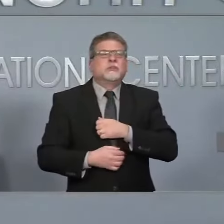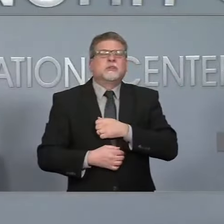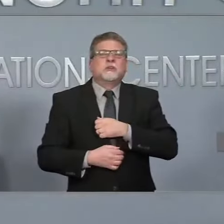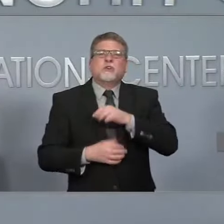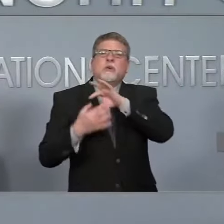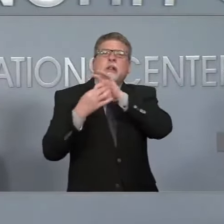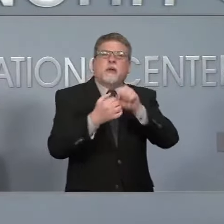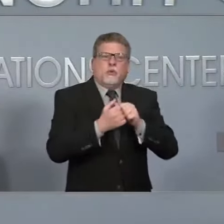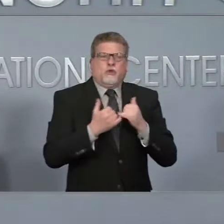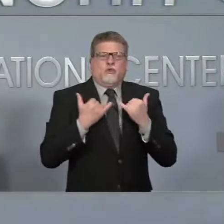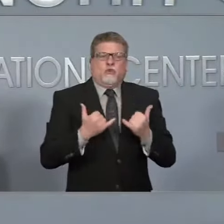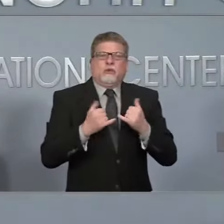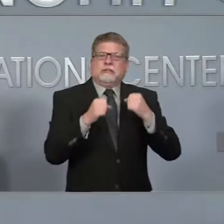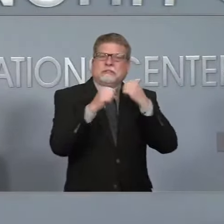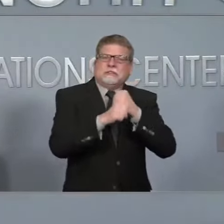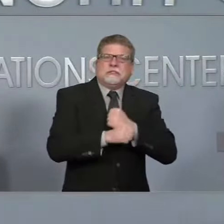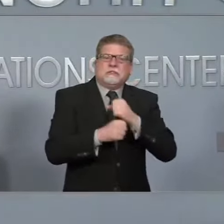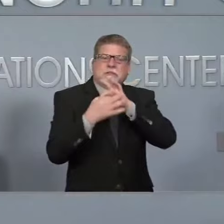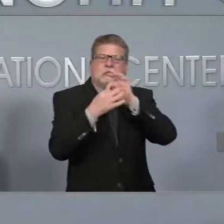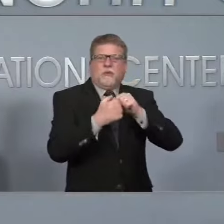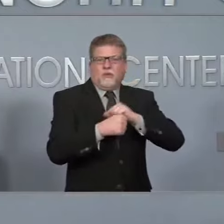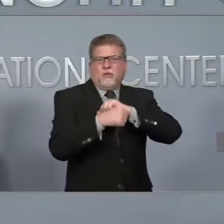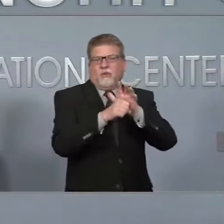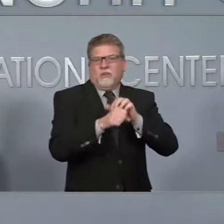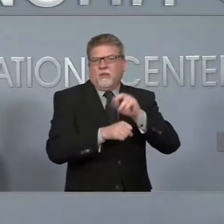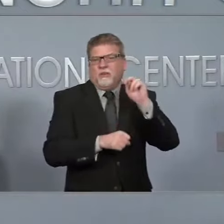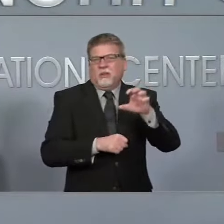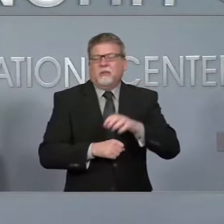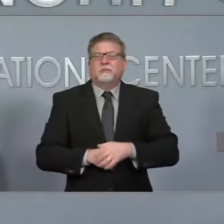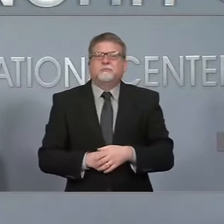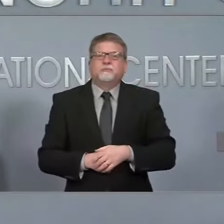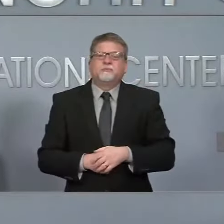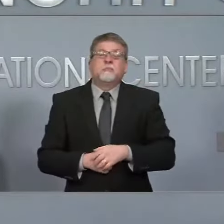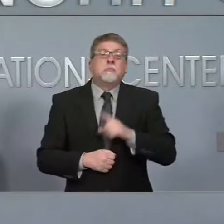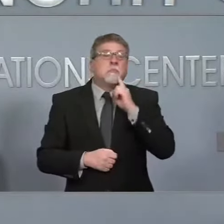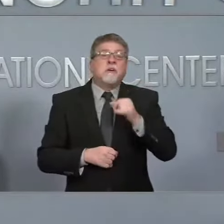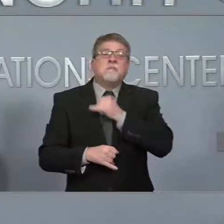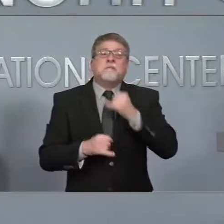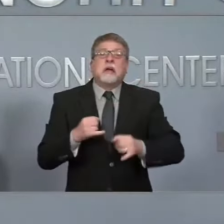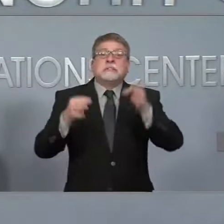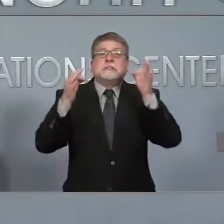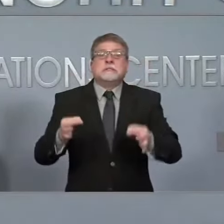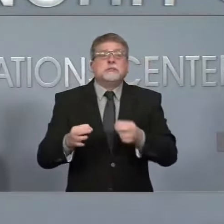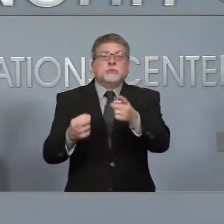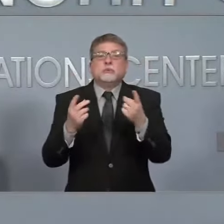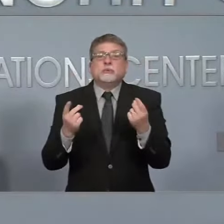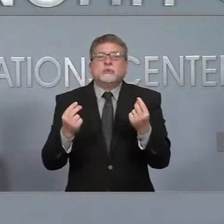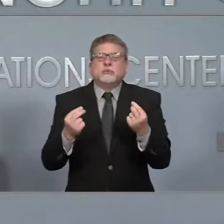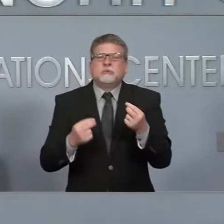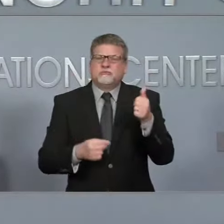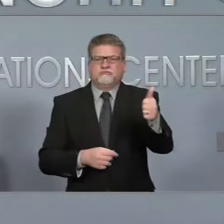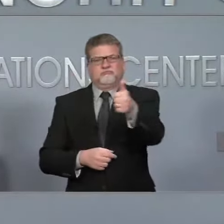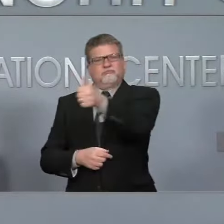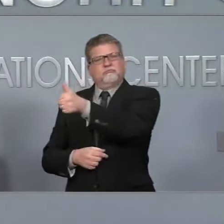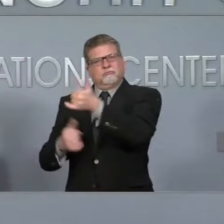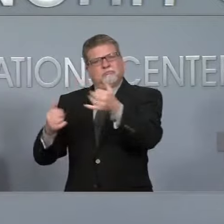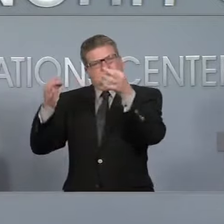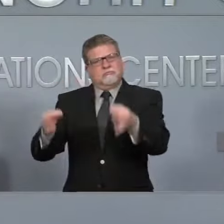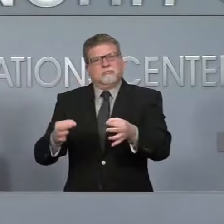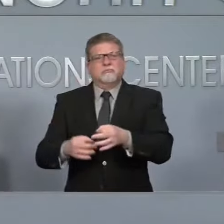People and businesses should continue to make the best decisions for themselves, their employees, and their